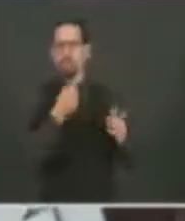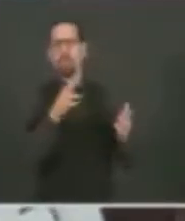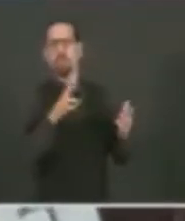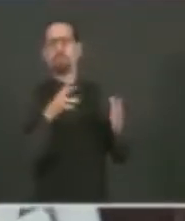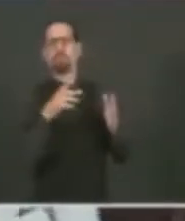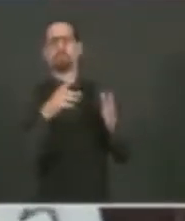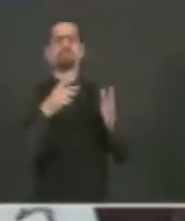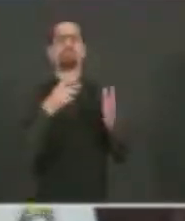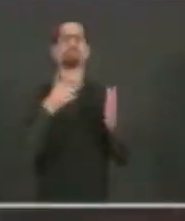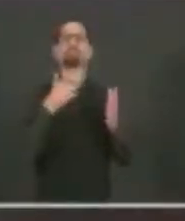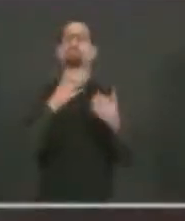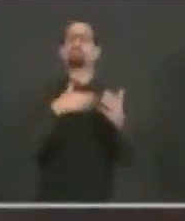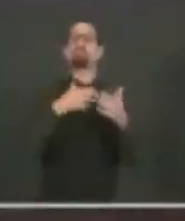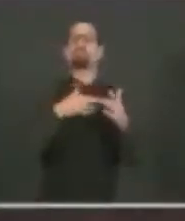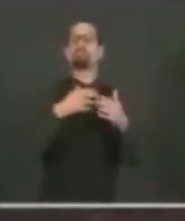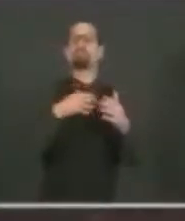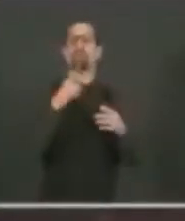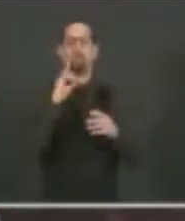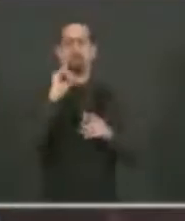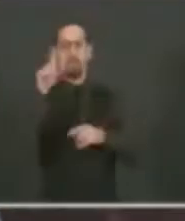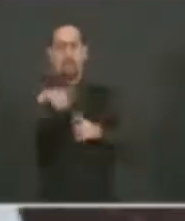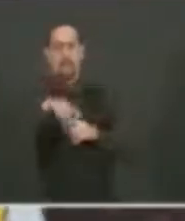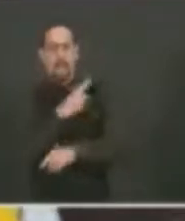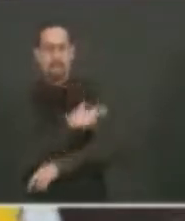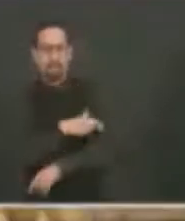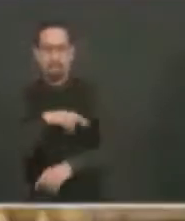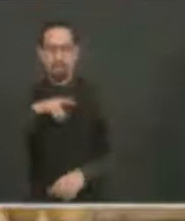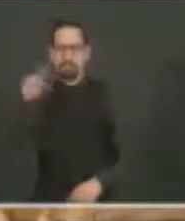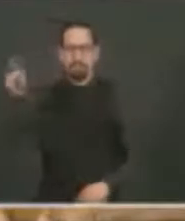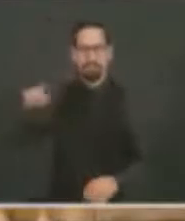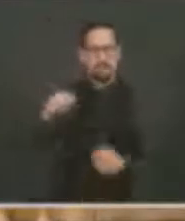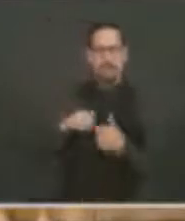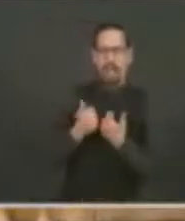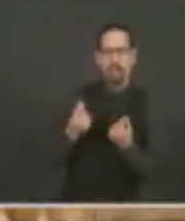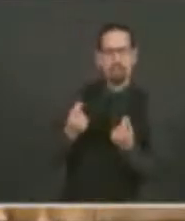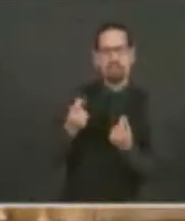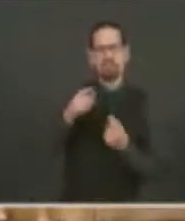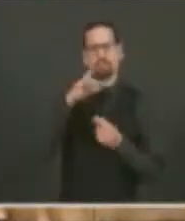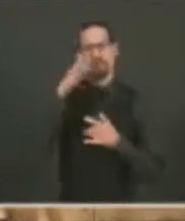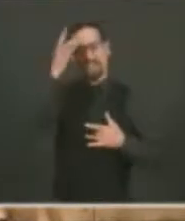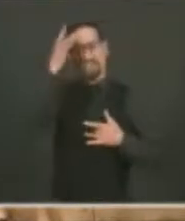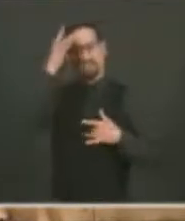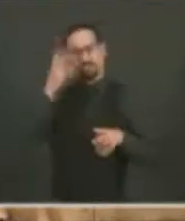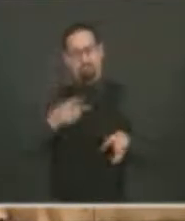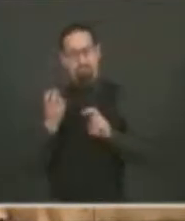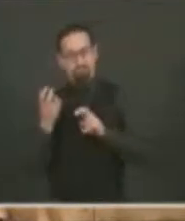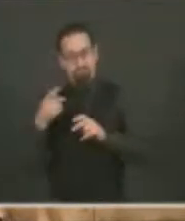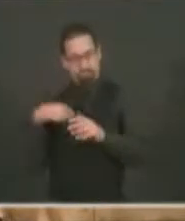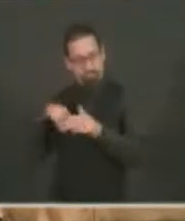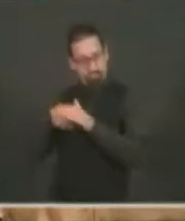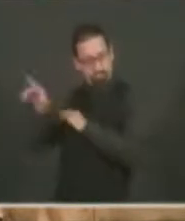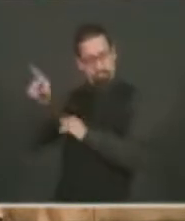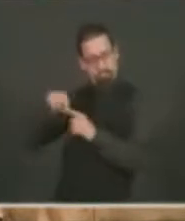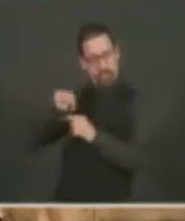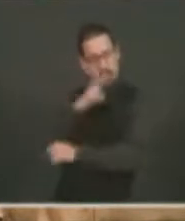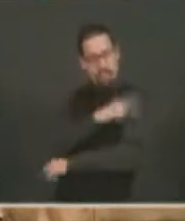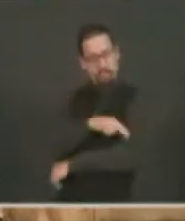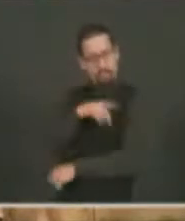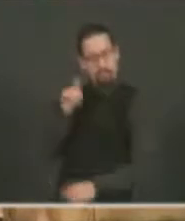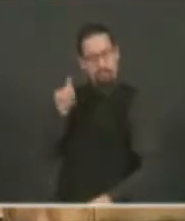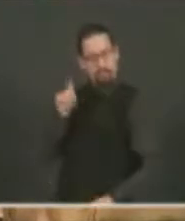been hospitalized? Are there any significant, I guess people might say, how sick are these kids? There are no